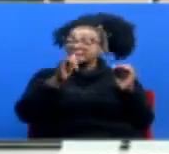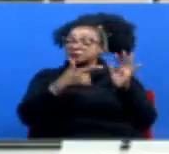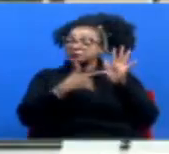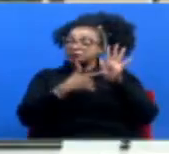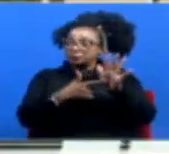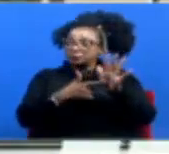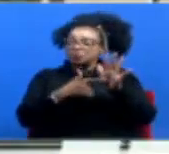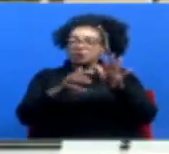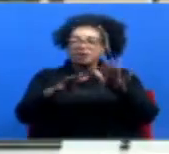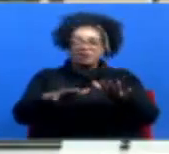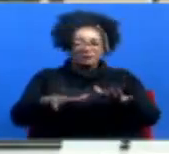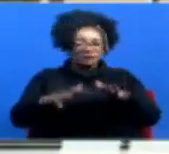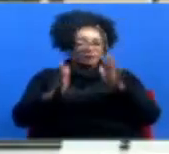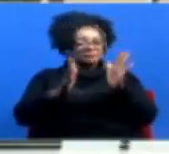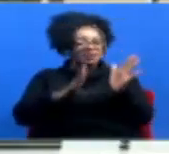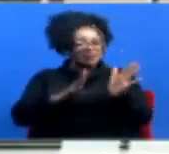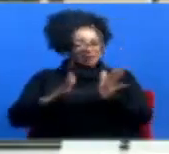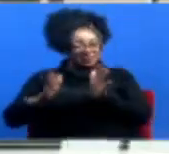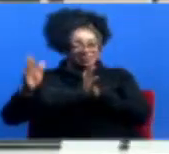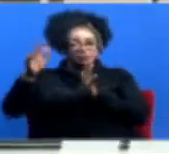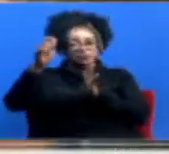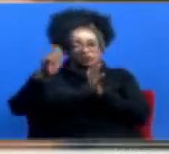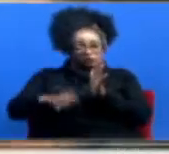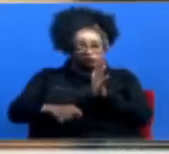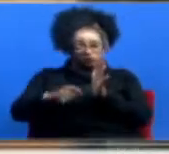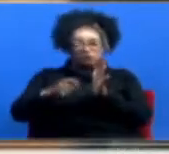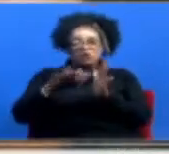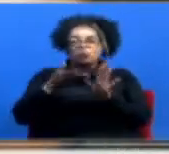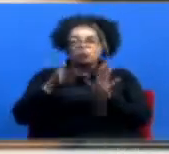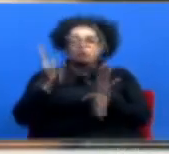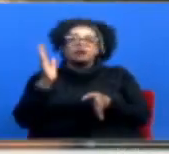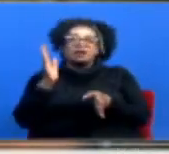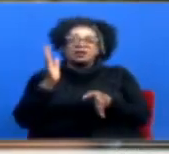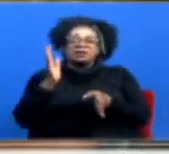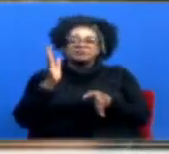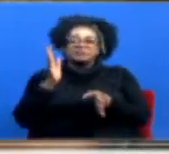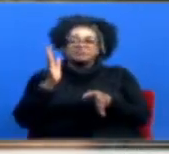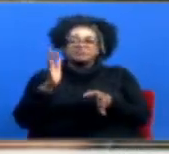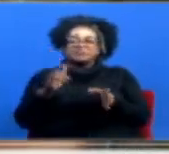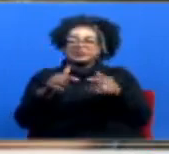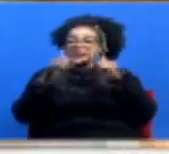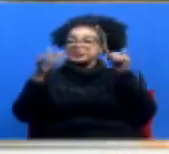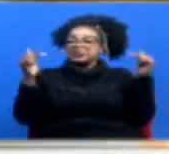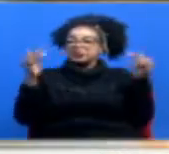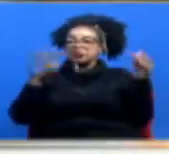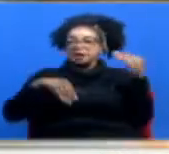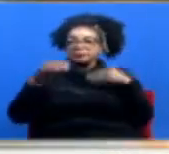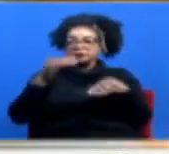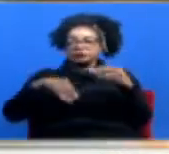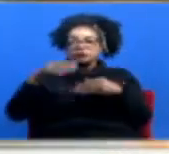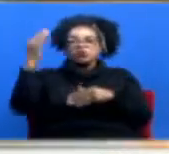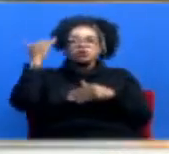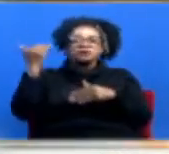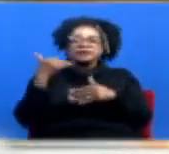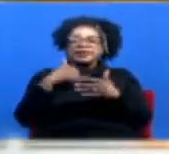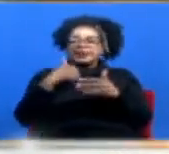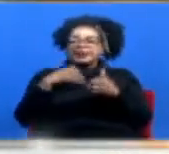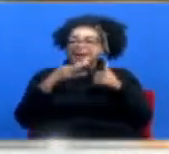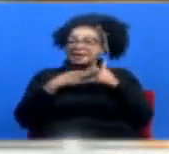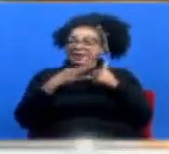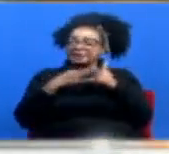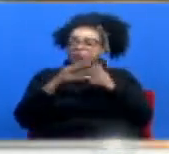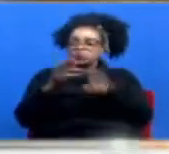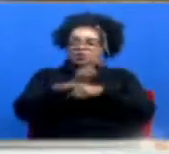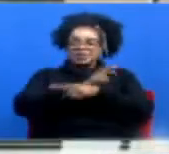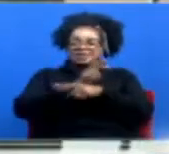carefully choreographed prosecution-led acquittal. The anti-corruption court relied on evidence from 8 witnesses only out